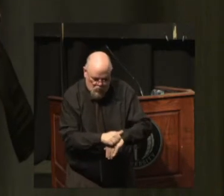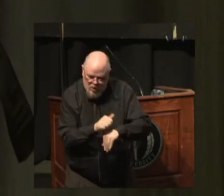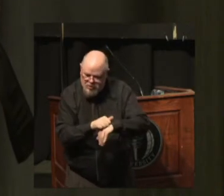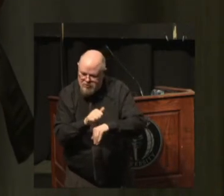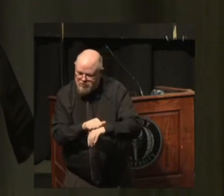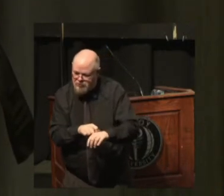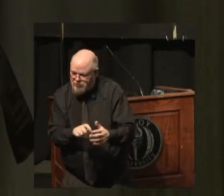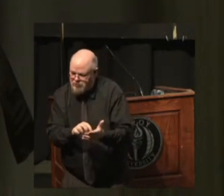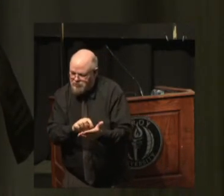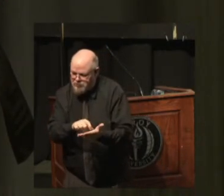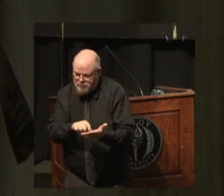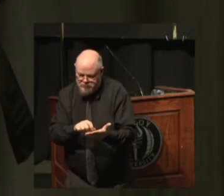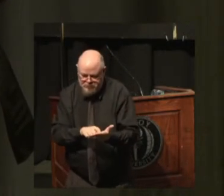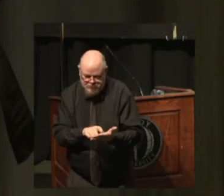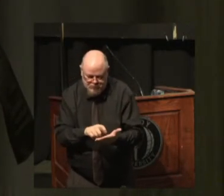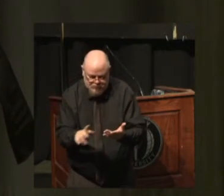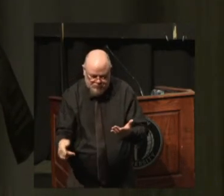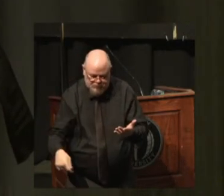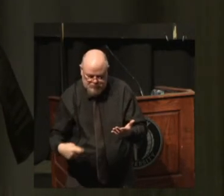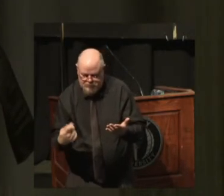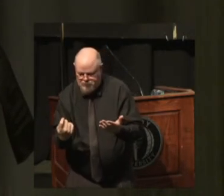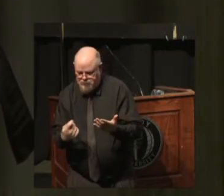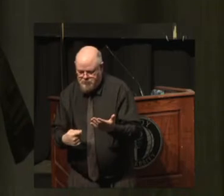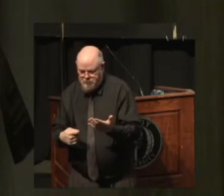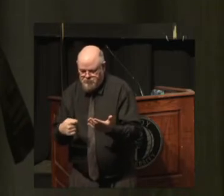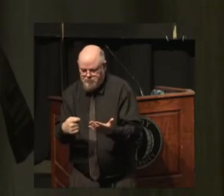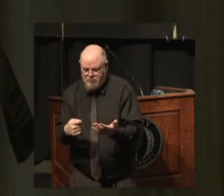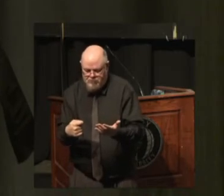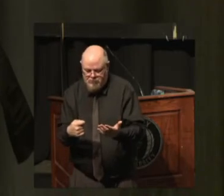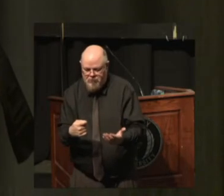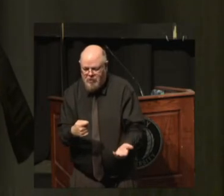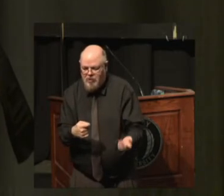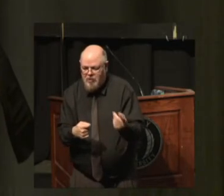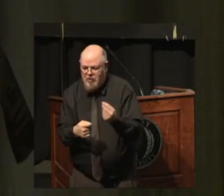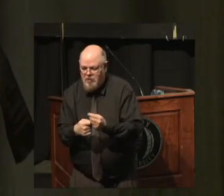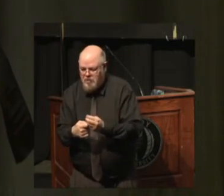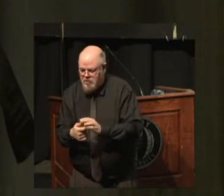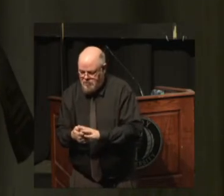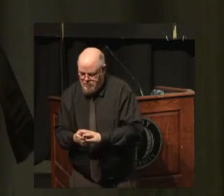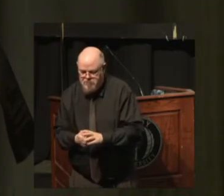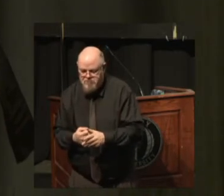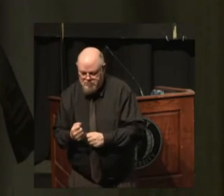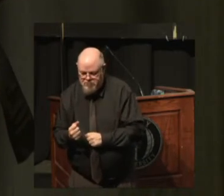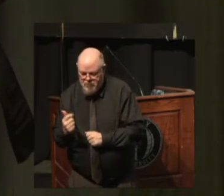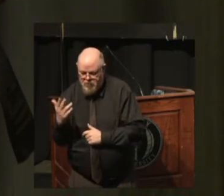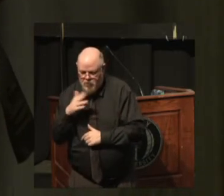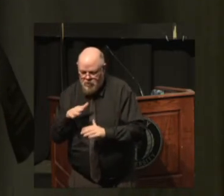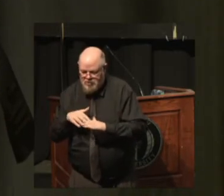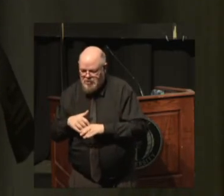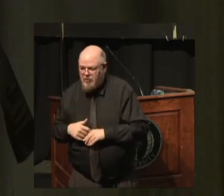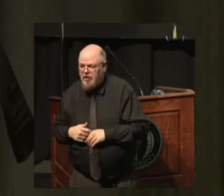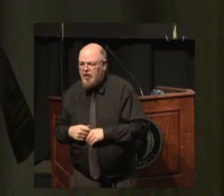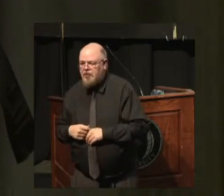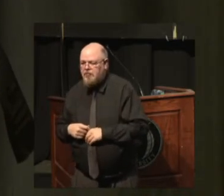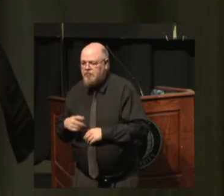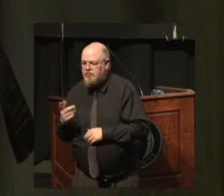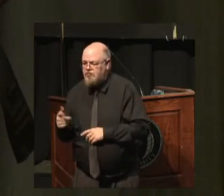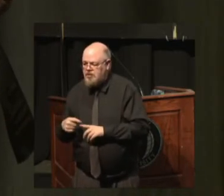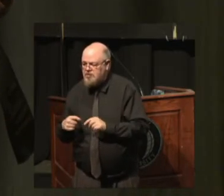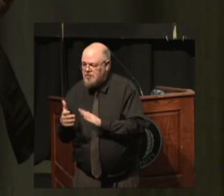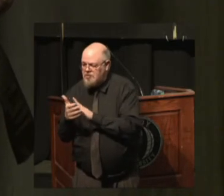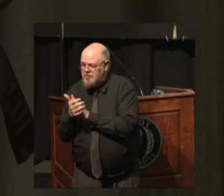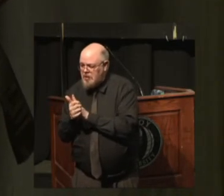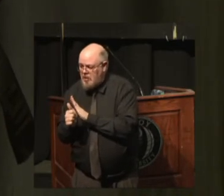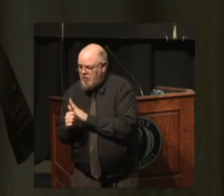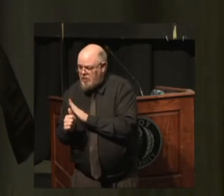pouch. And he walks out with his confidence and with his knowledge and with his skill.